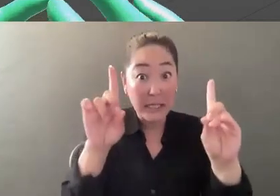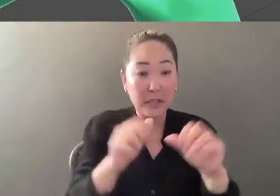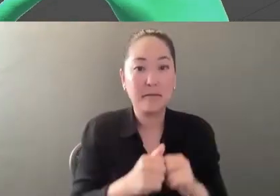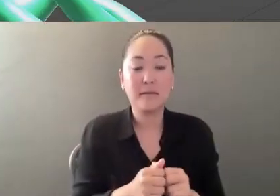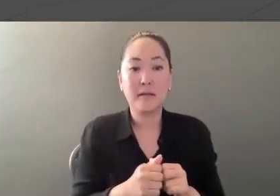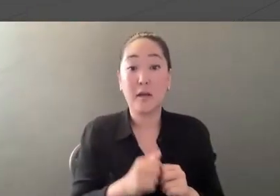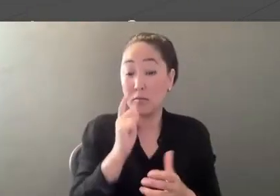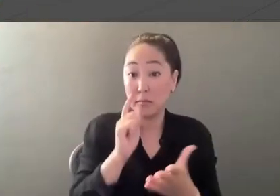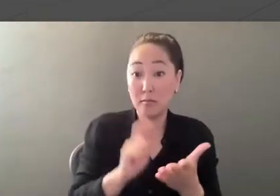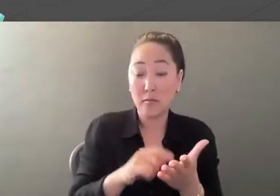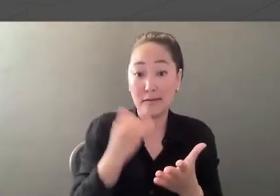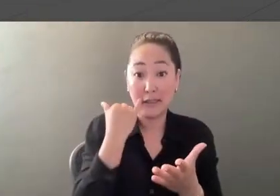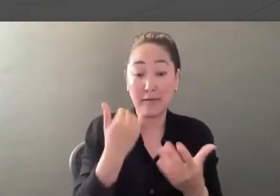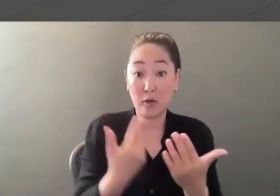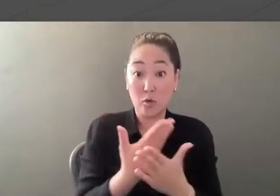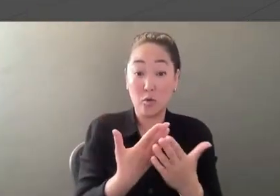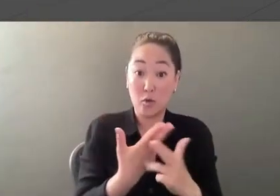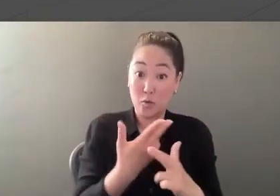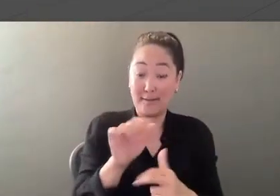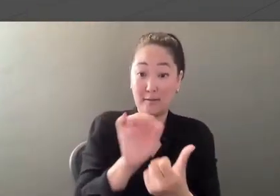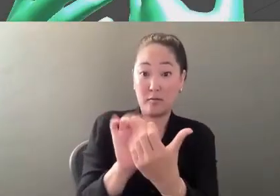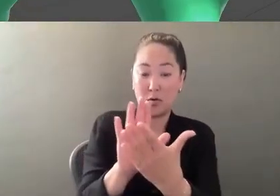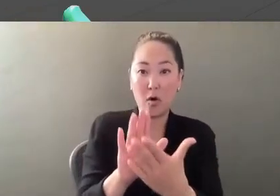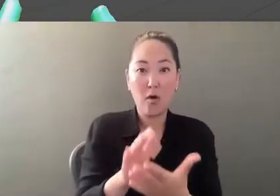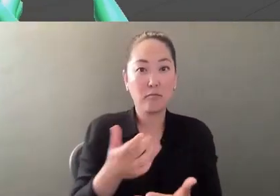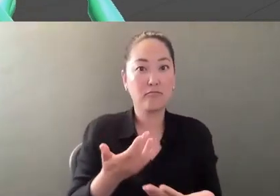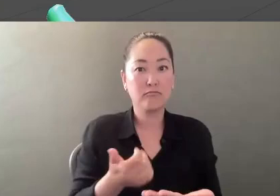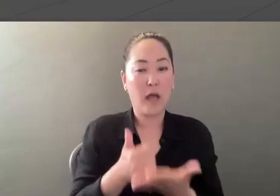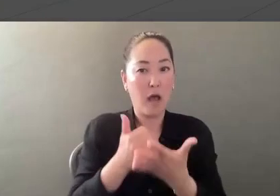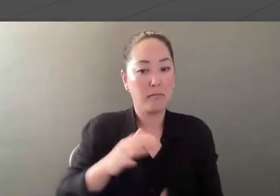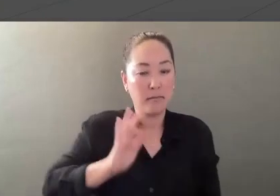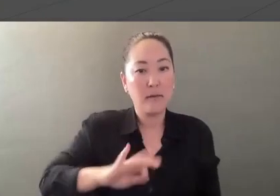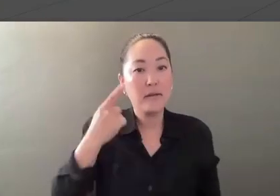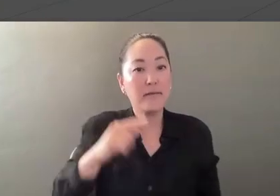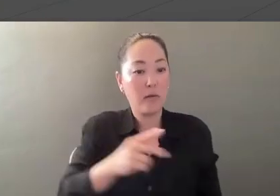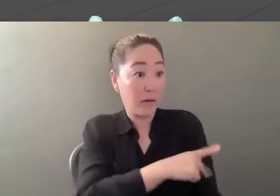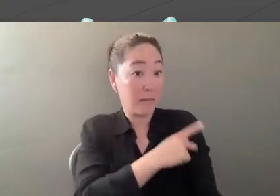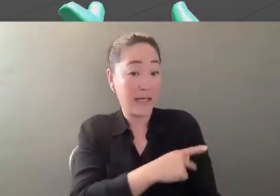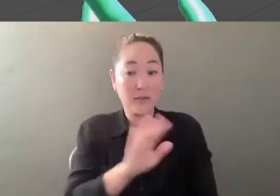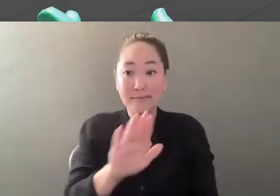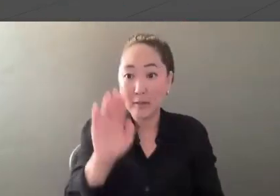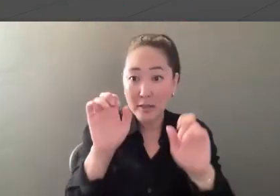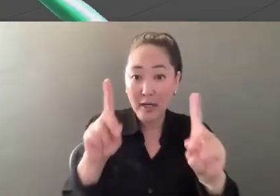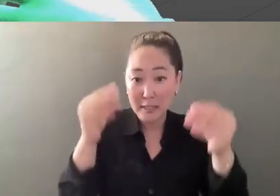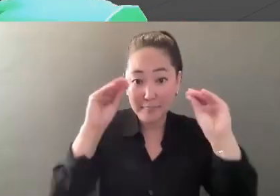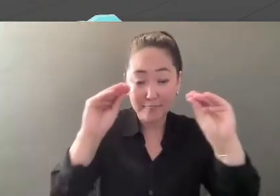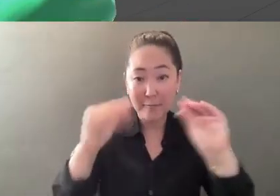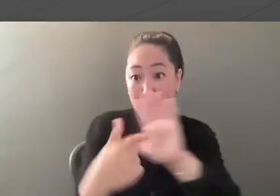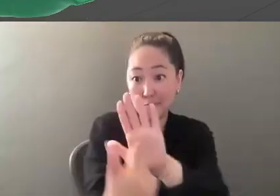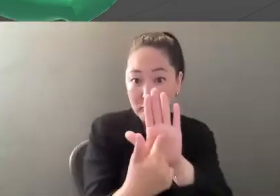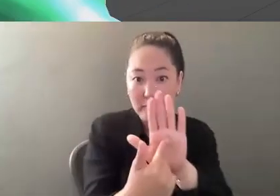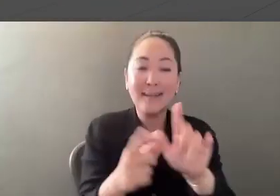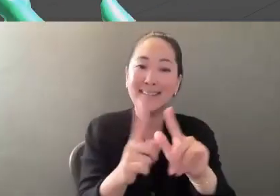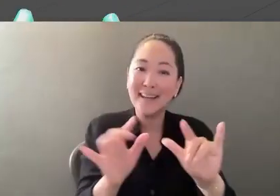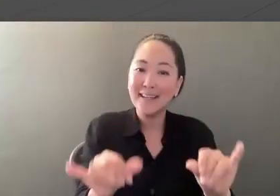that using these models has been quite useful for patient education, but more importantly, using